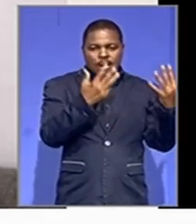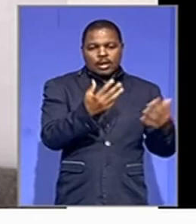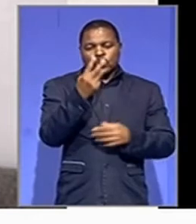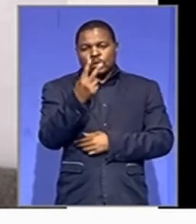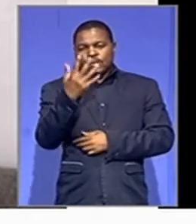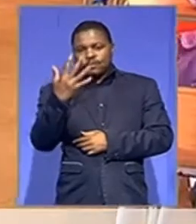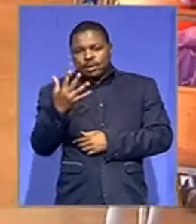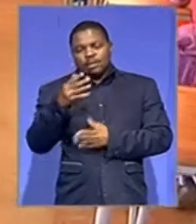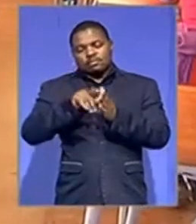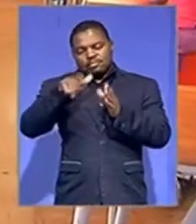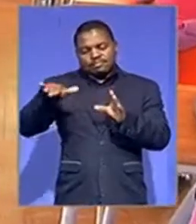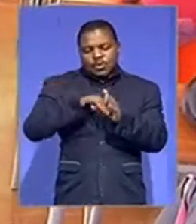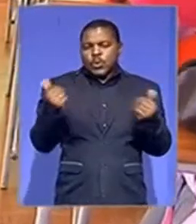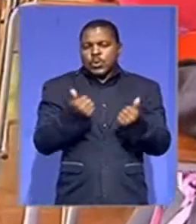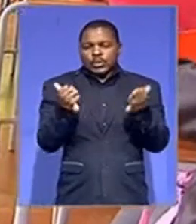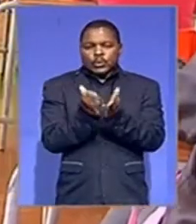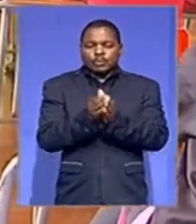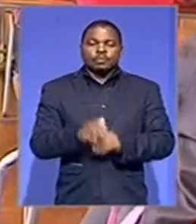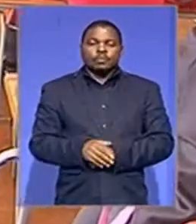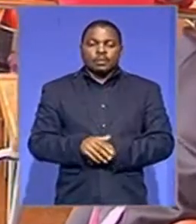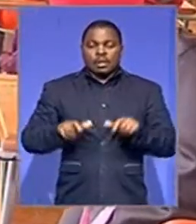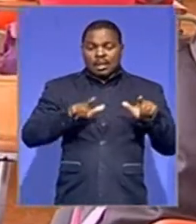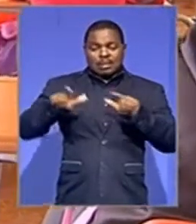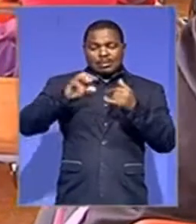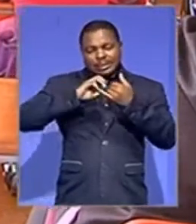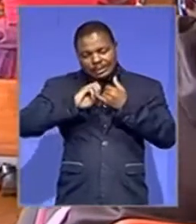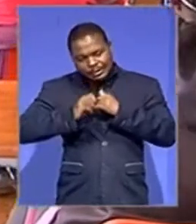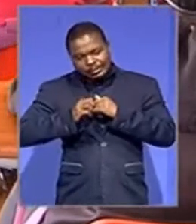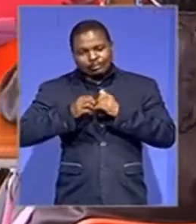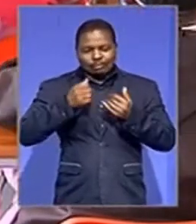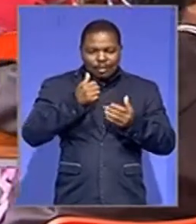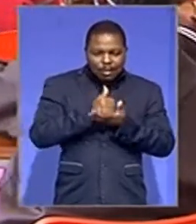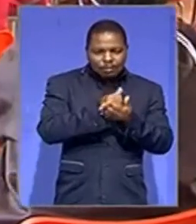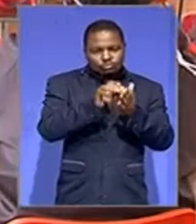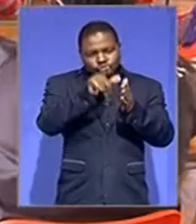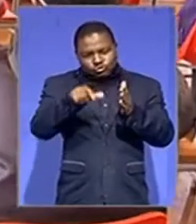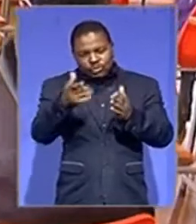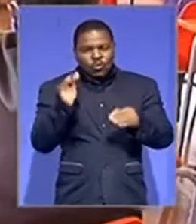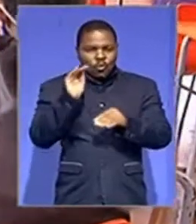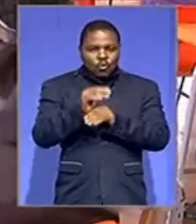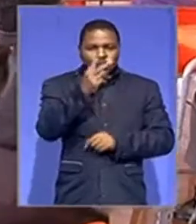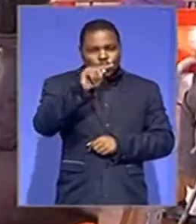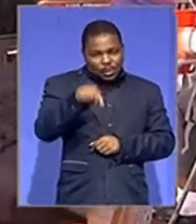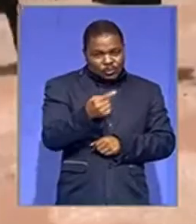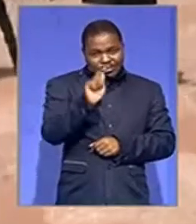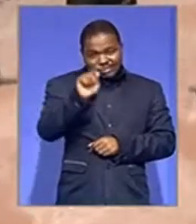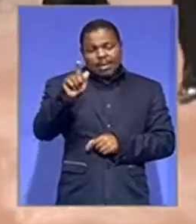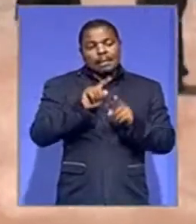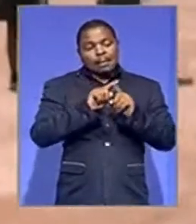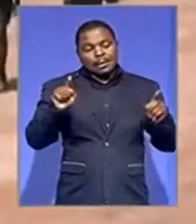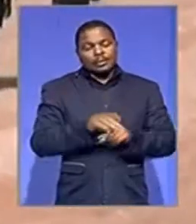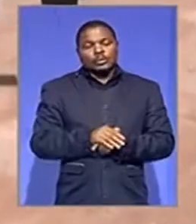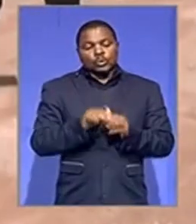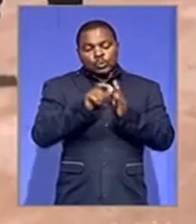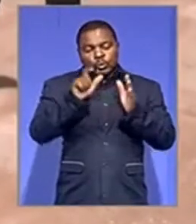119,925 learners. Le ge Limpopo le sa šogana le go aba dikgoba tša thuto go barutwana ba go feta dikete tše 2, palo ya barutwana bao ba